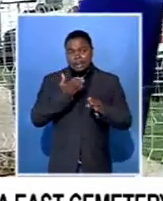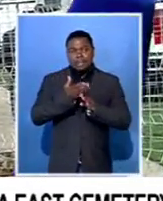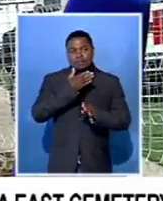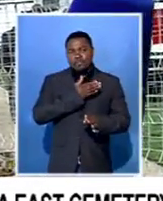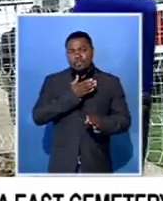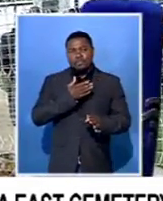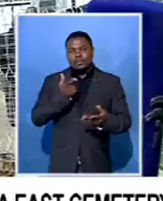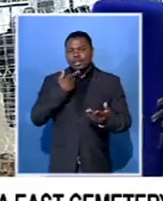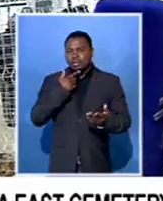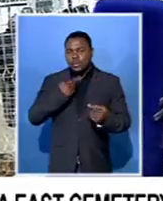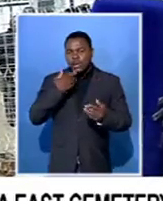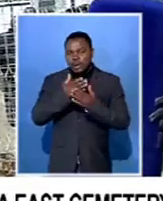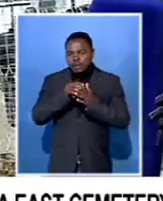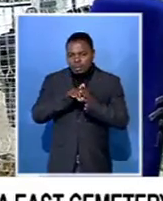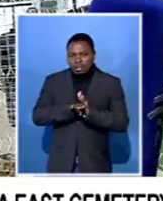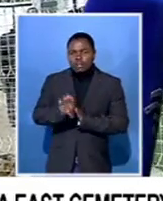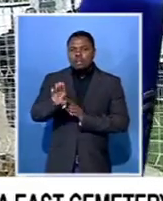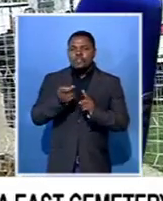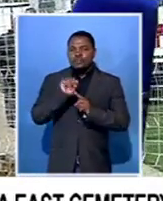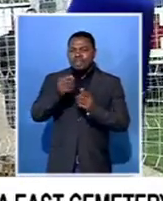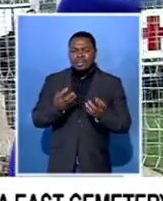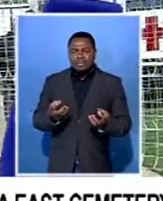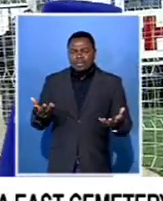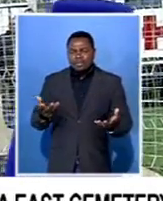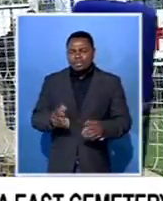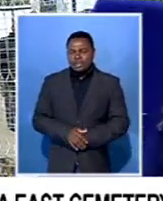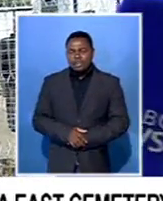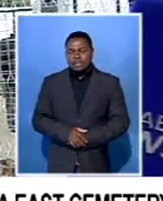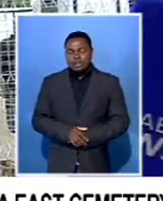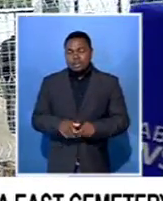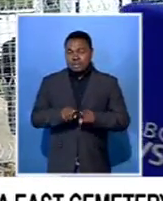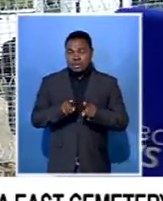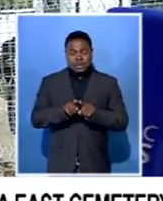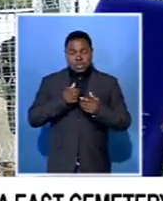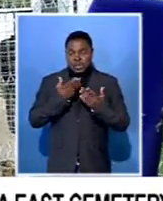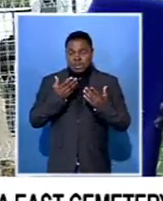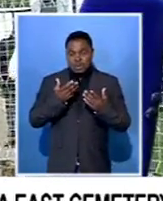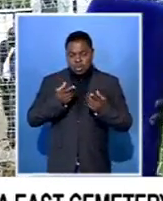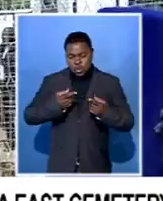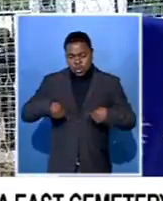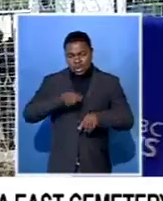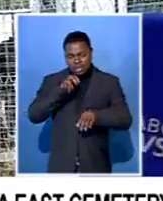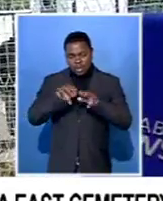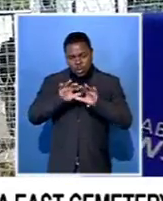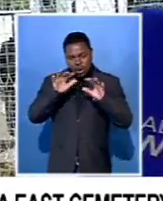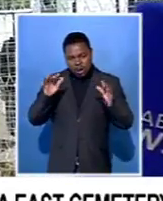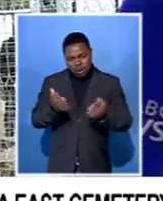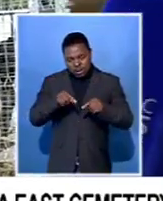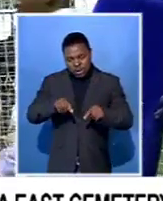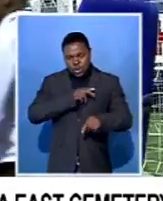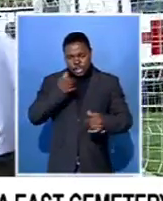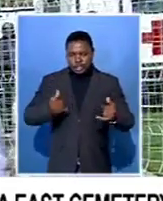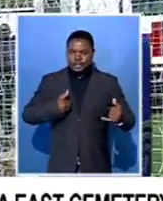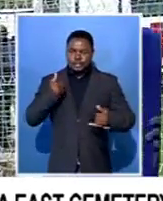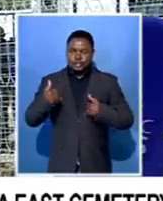resurrected from the poverty that they've been experiencing into a world where we all enjoy the wealth of this country.